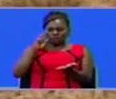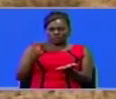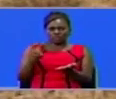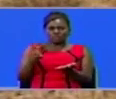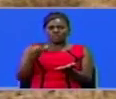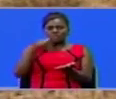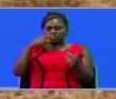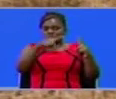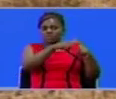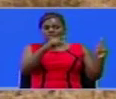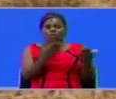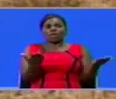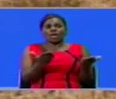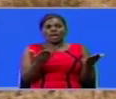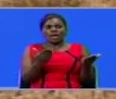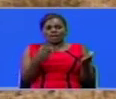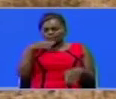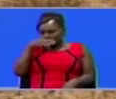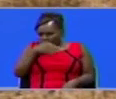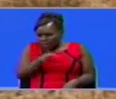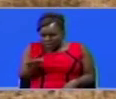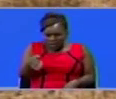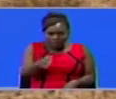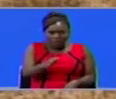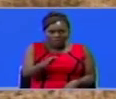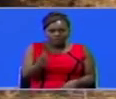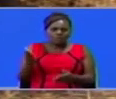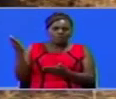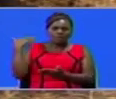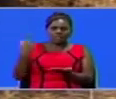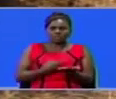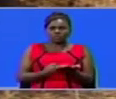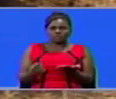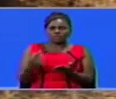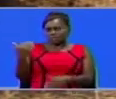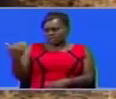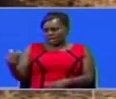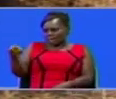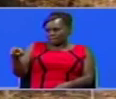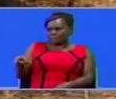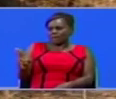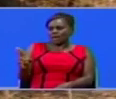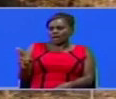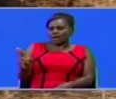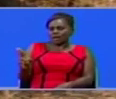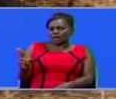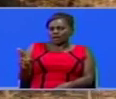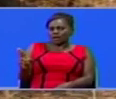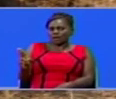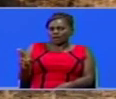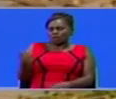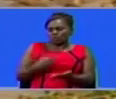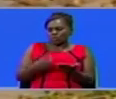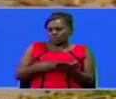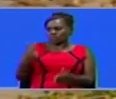The latest killing was that of an elephant this past 1 week. A younger one was gunned down inside the ranch 2 weeks